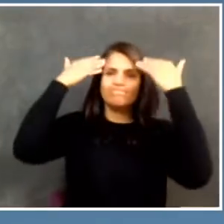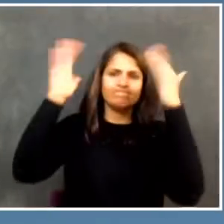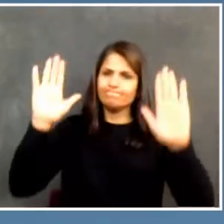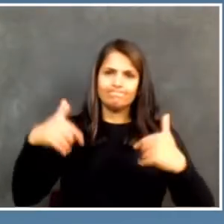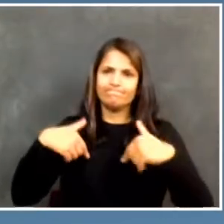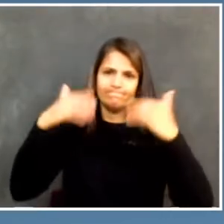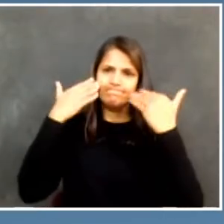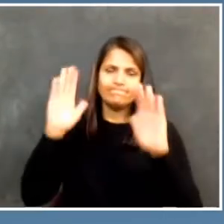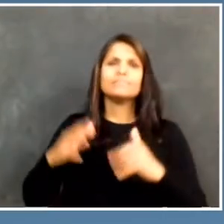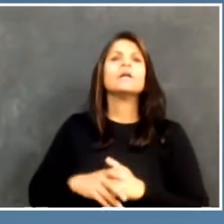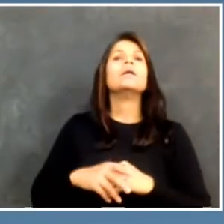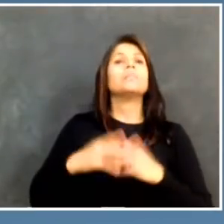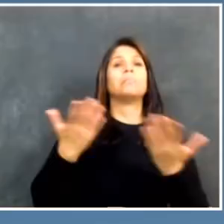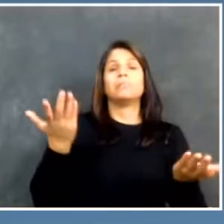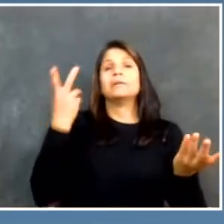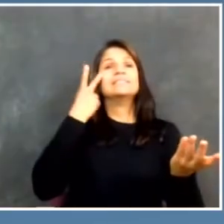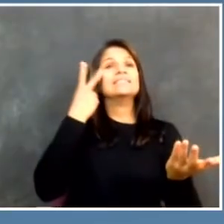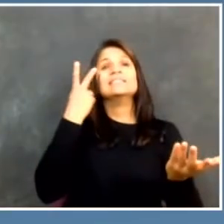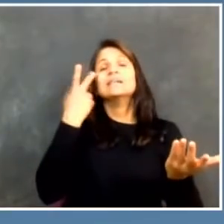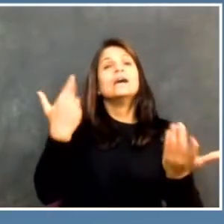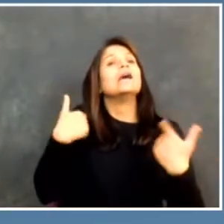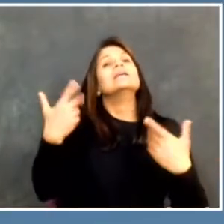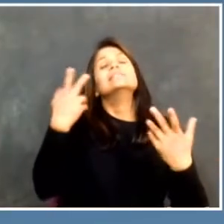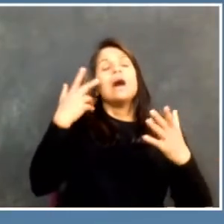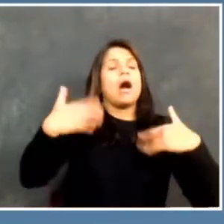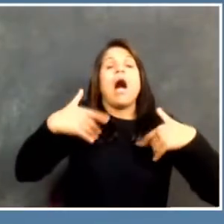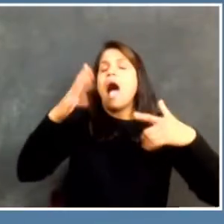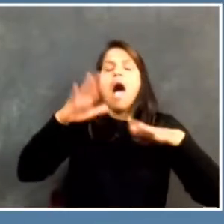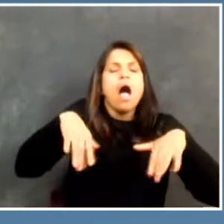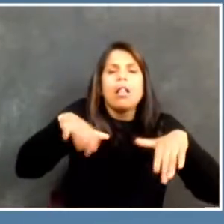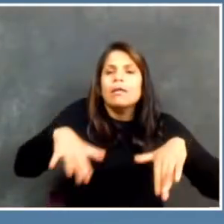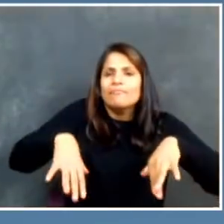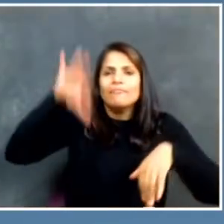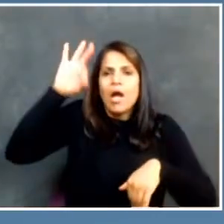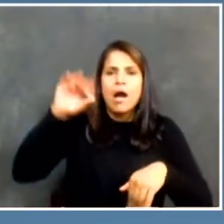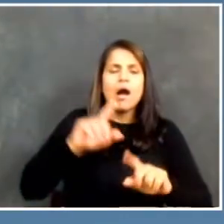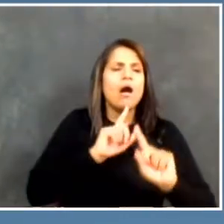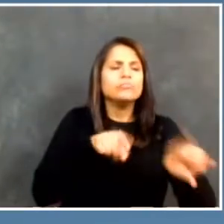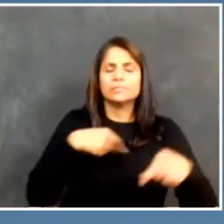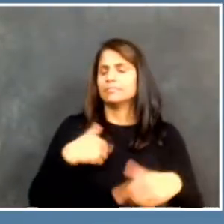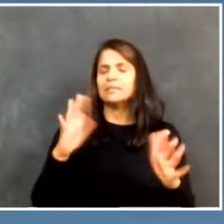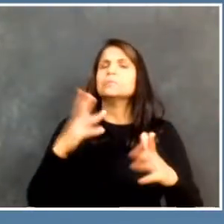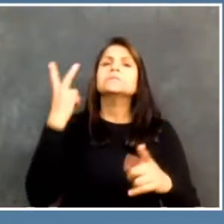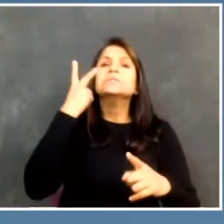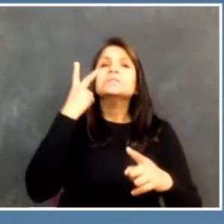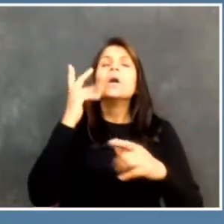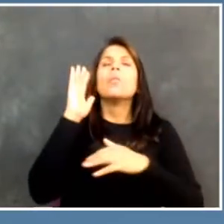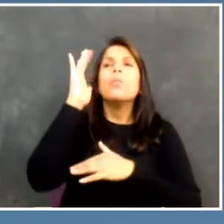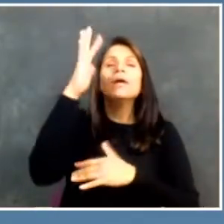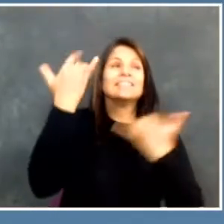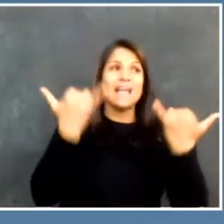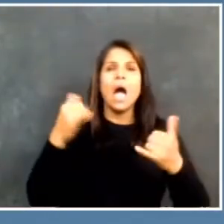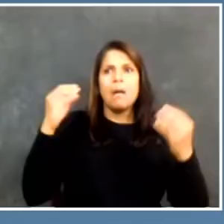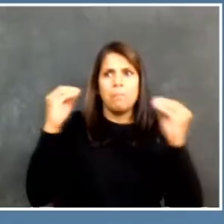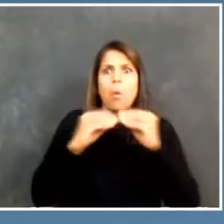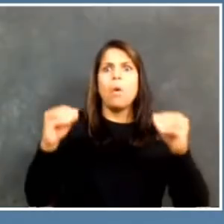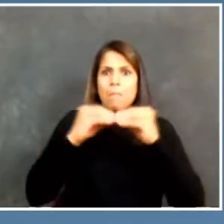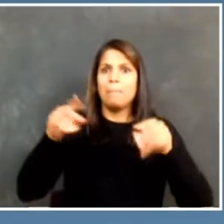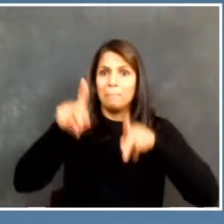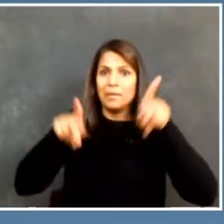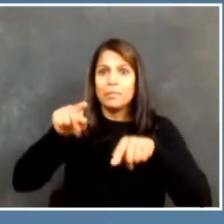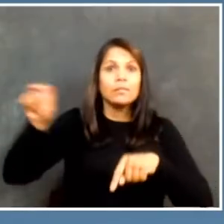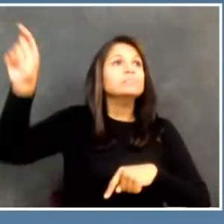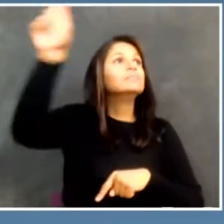think it's something that still needs to be looked into further. The other thing that, the mayor sort of alluded to, which I just want to build